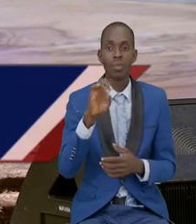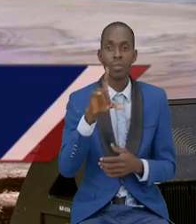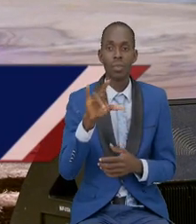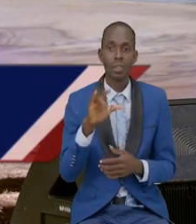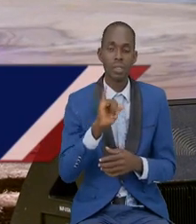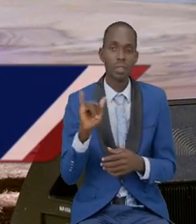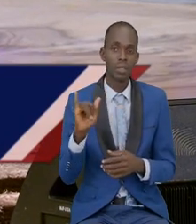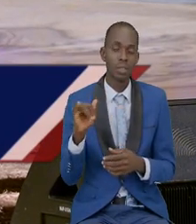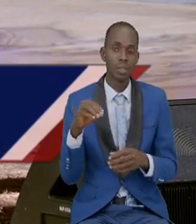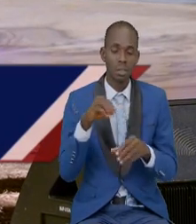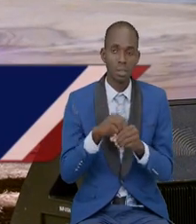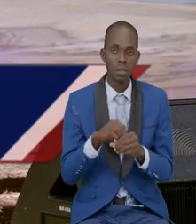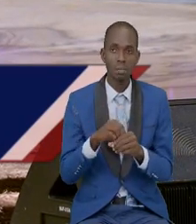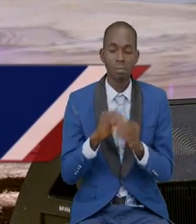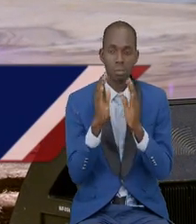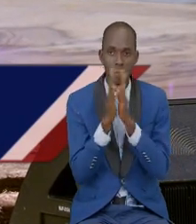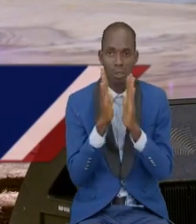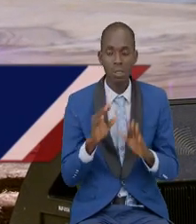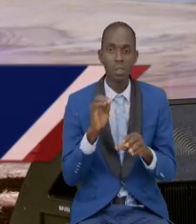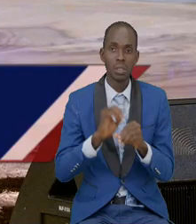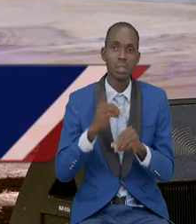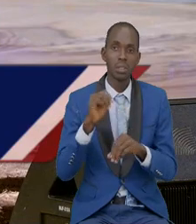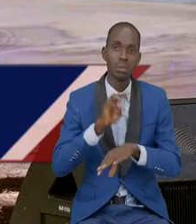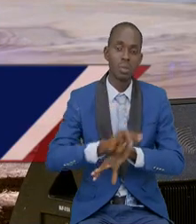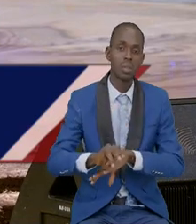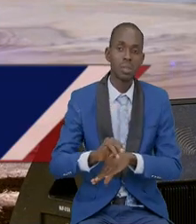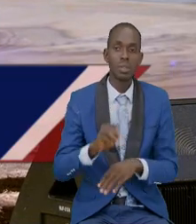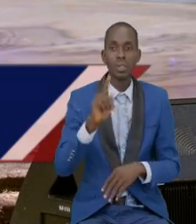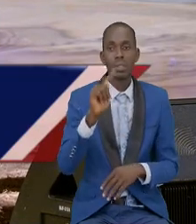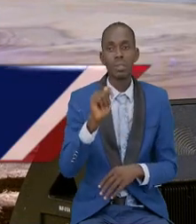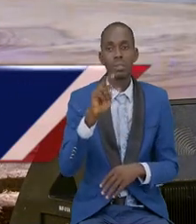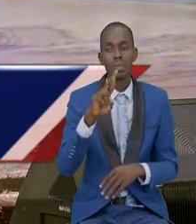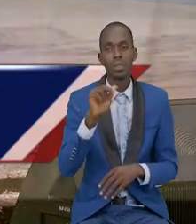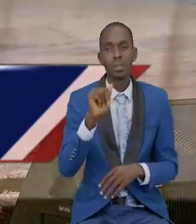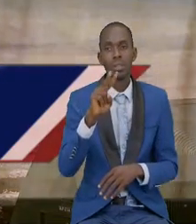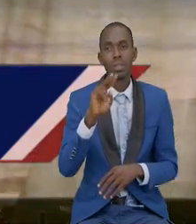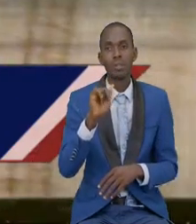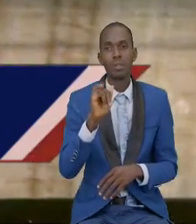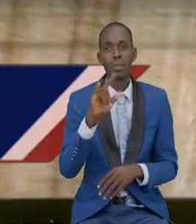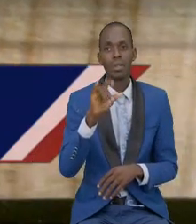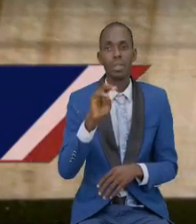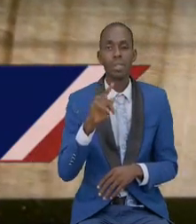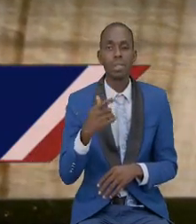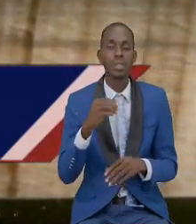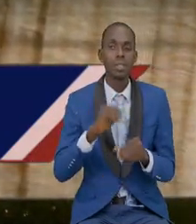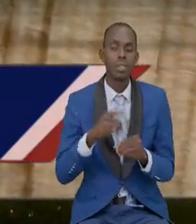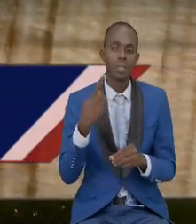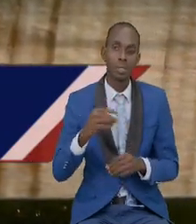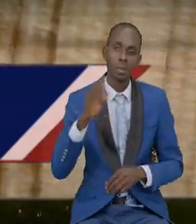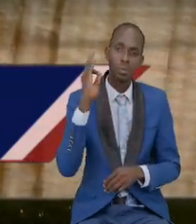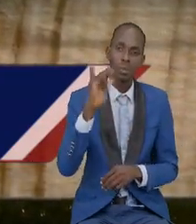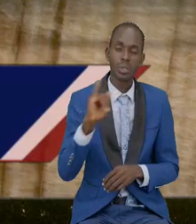but travailing in ministry, travailing again, travailing in the preaching and teaching of the